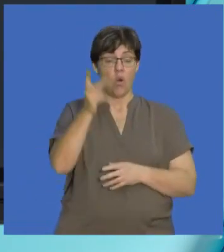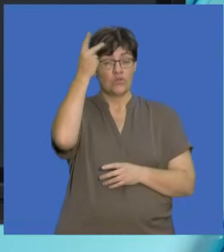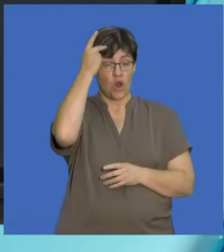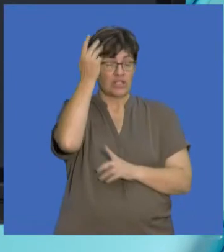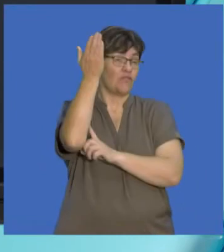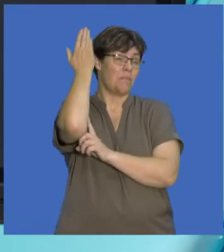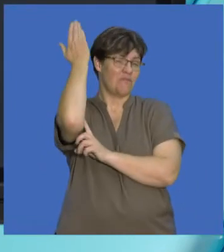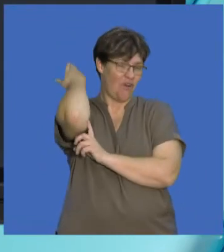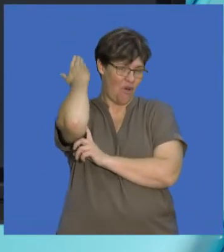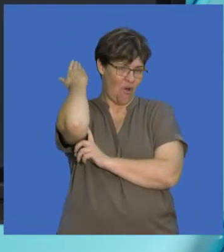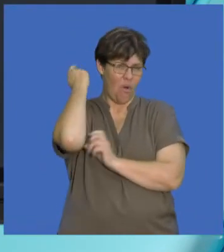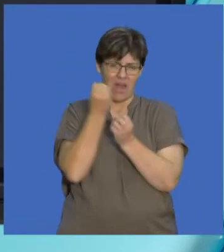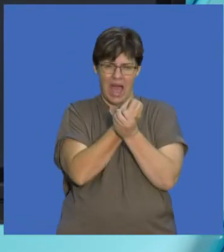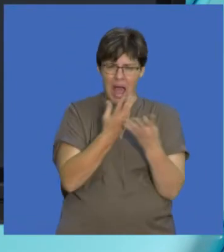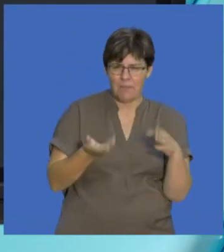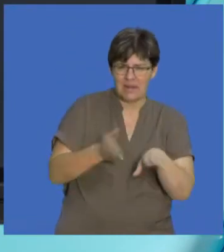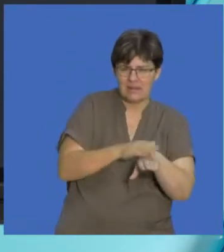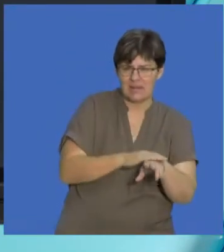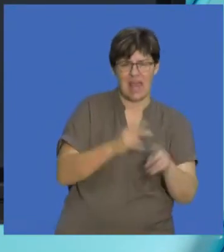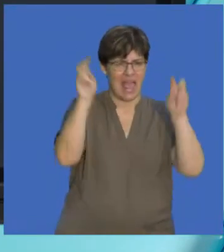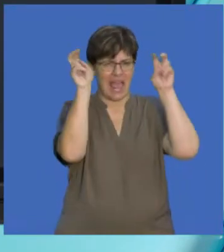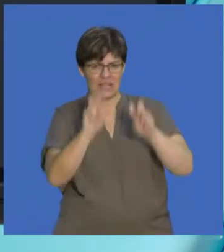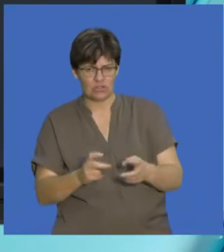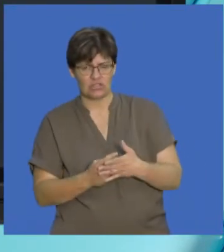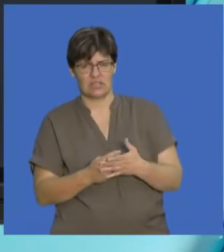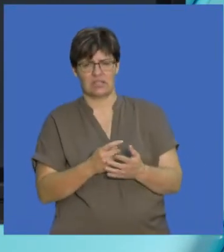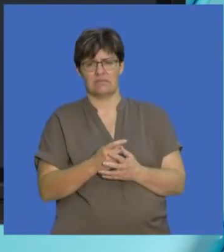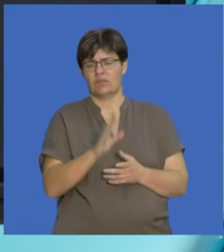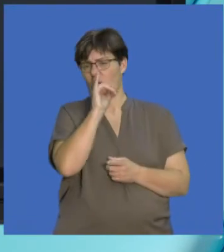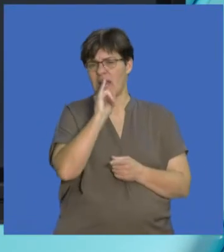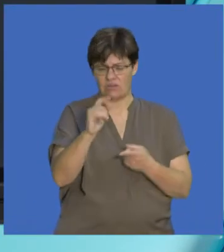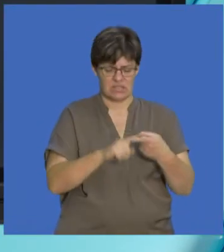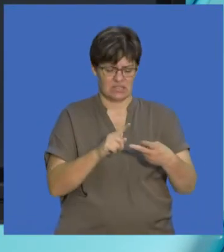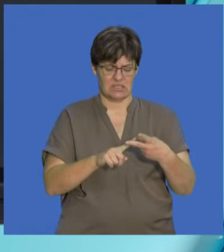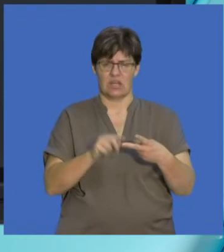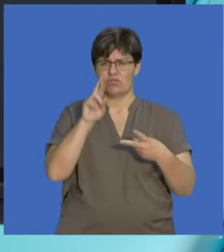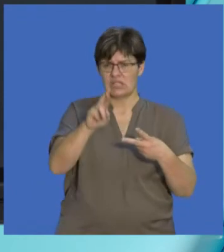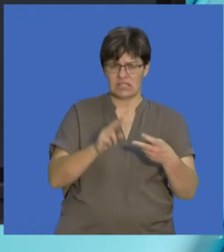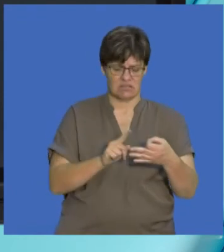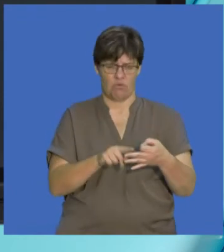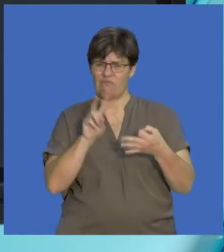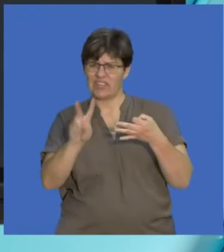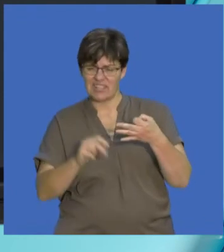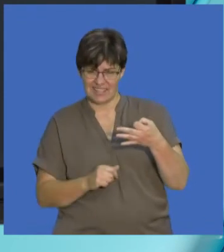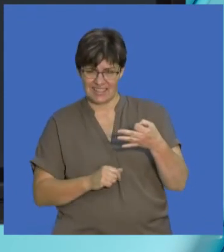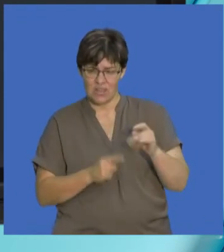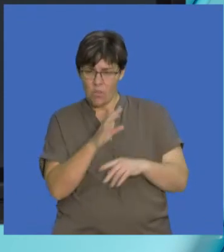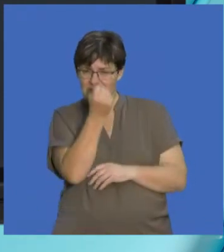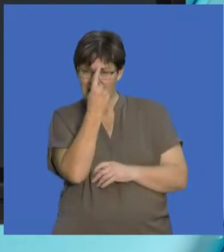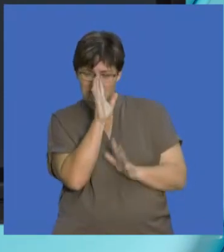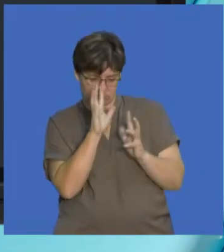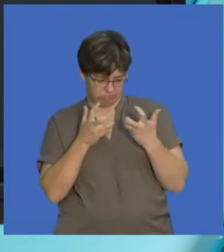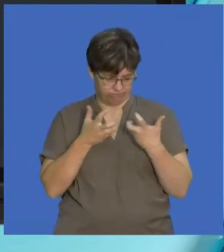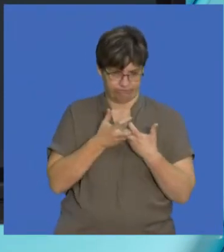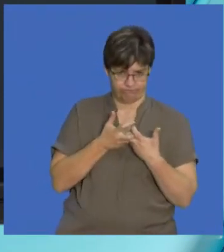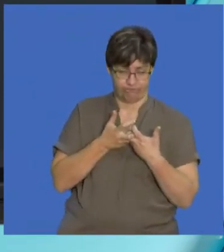the quantities of electricity, that's your current, that's your resistance, that's your potential difference. You need to understand how they fit, because before